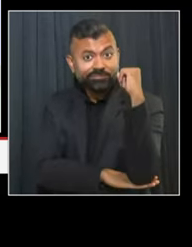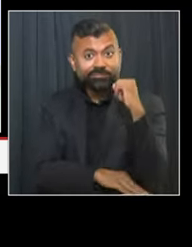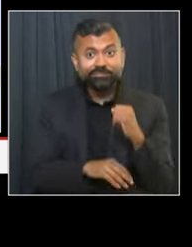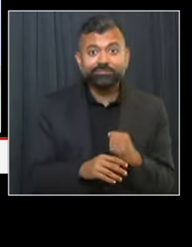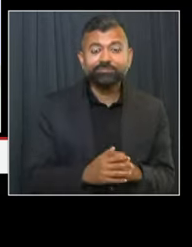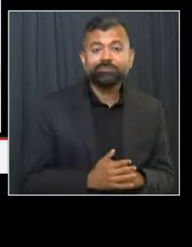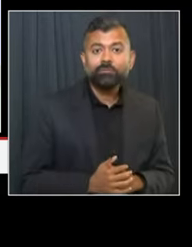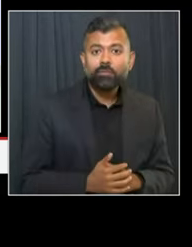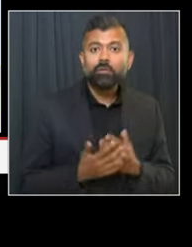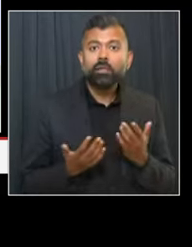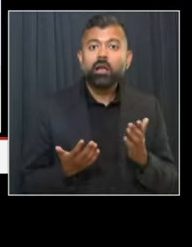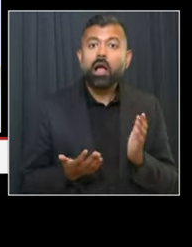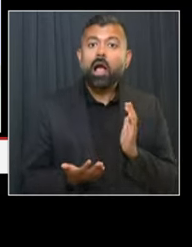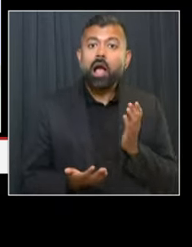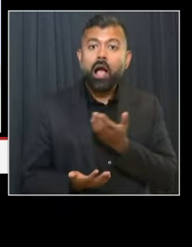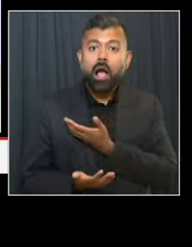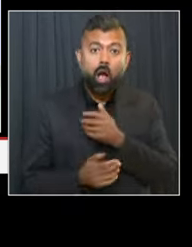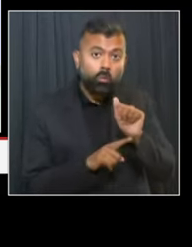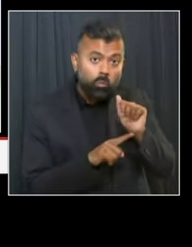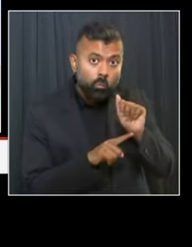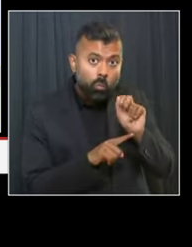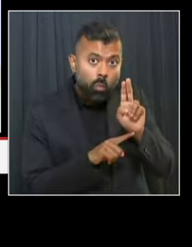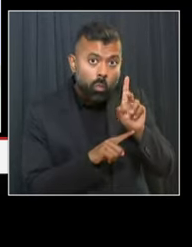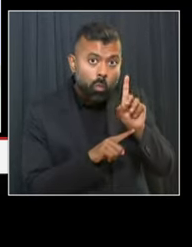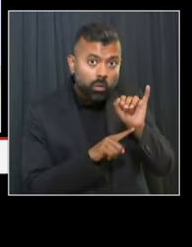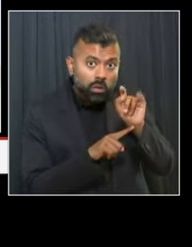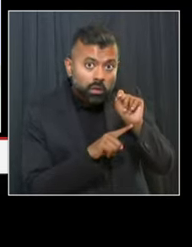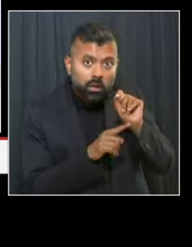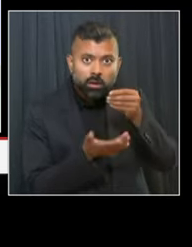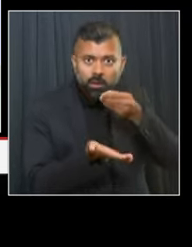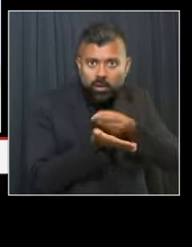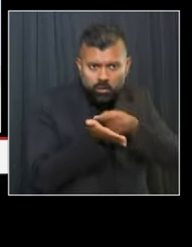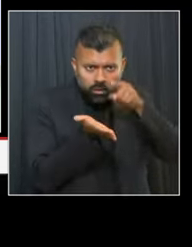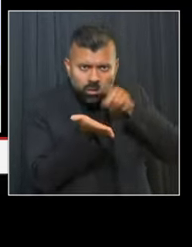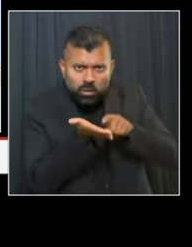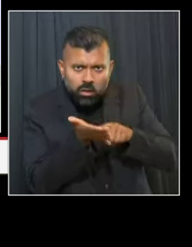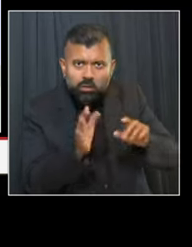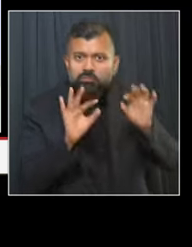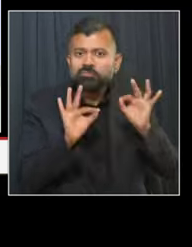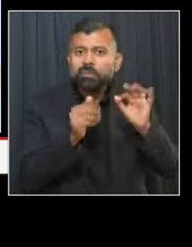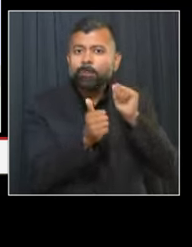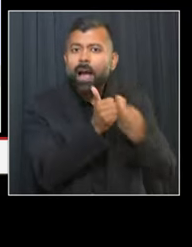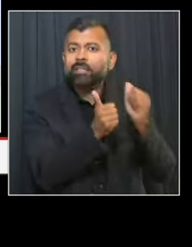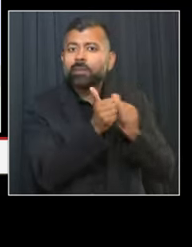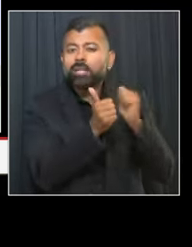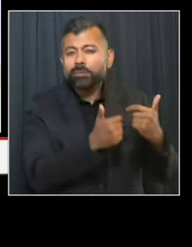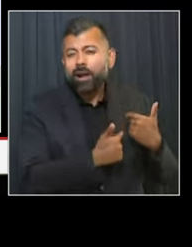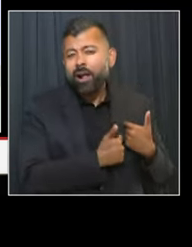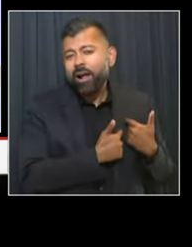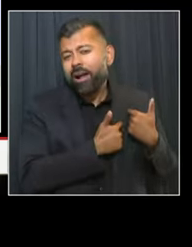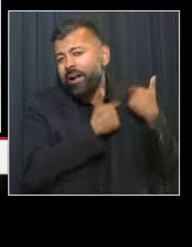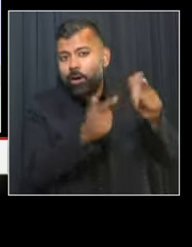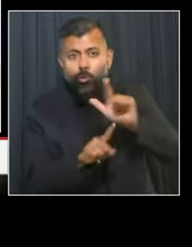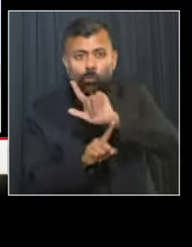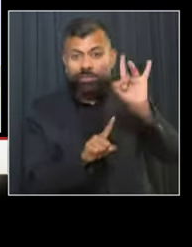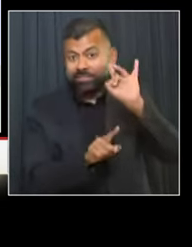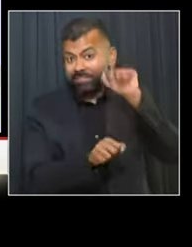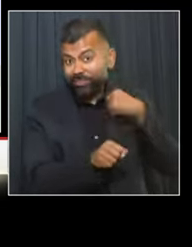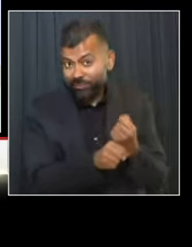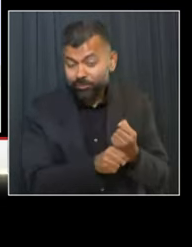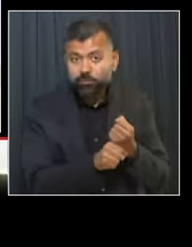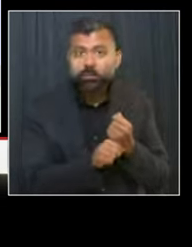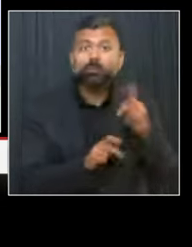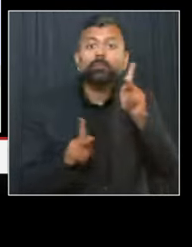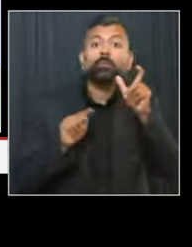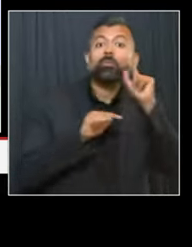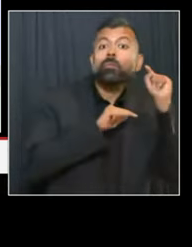Our tourism recovered from the pandemic. We balanced our 29th budget. We led the nation because of